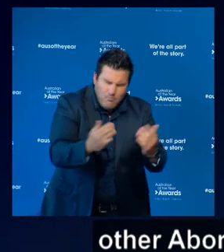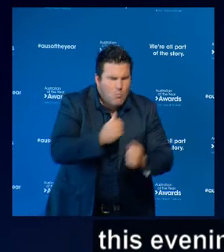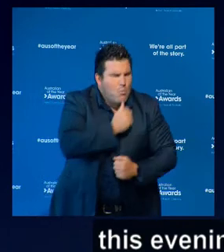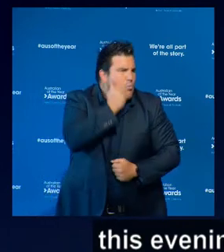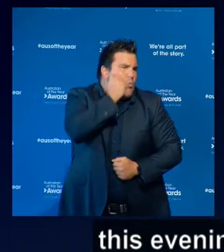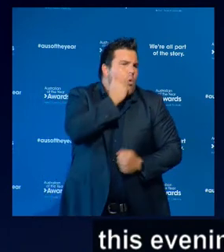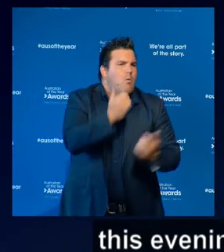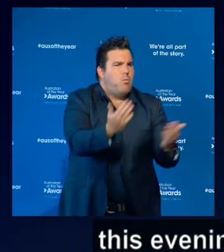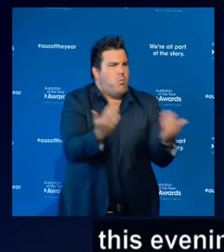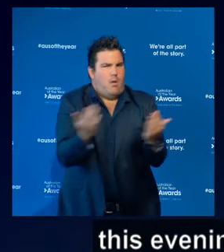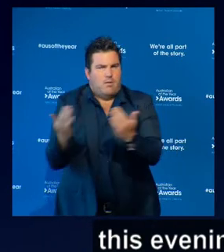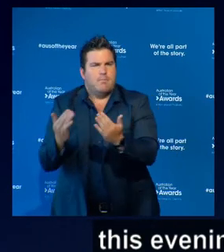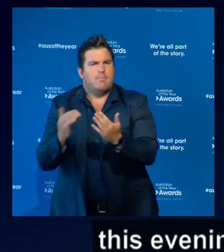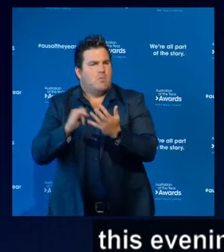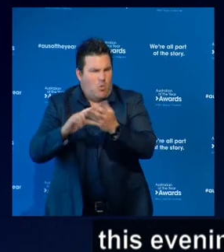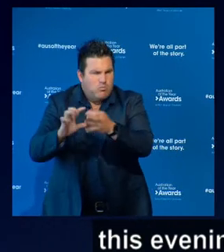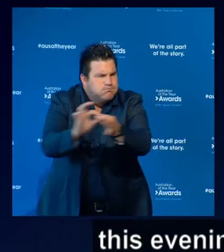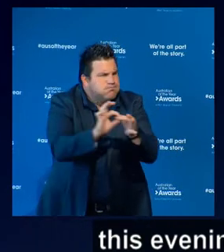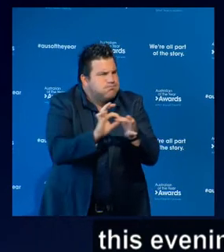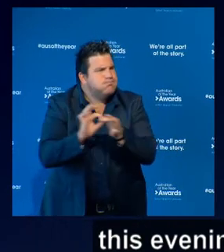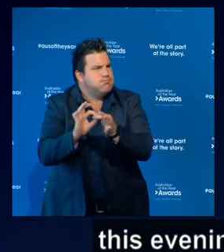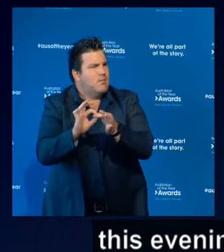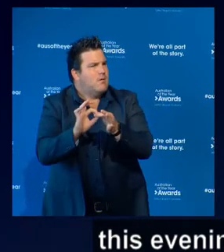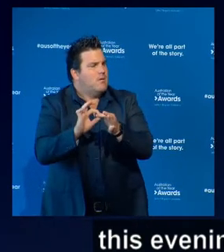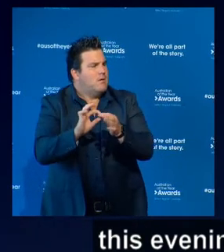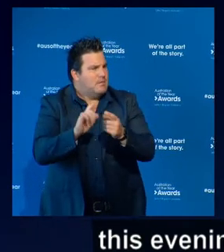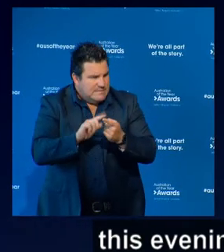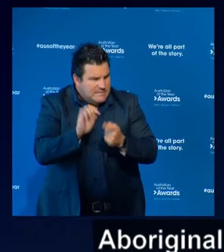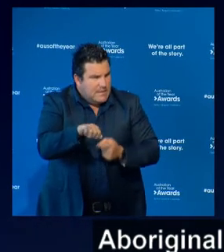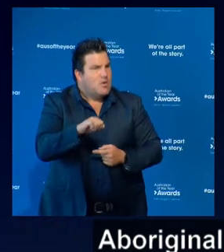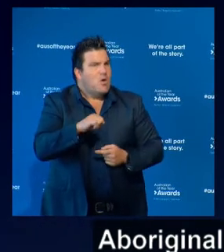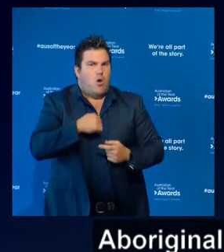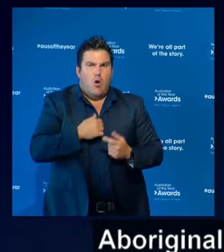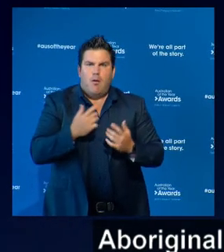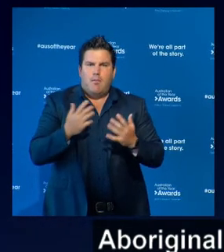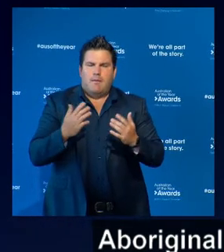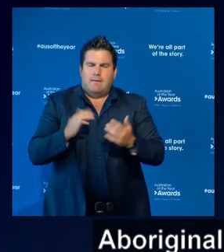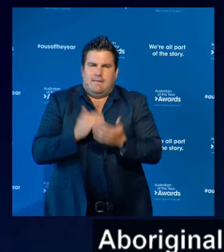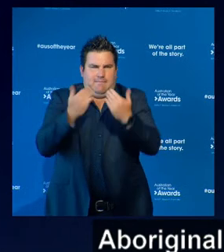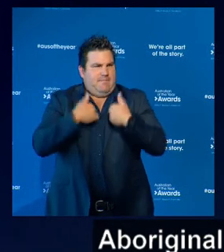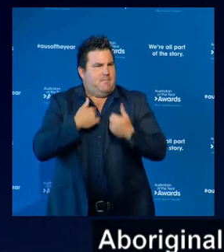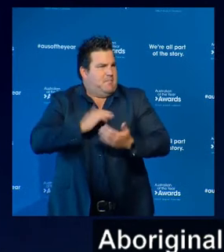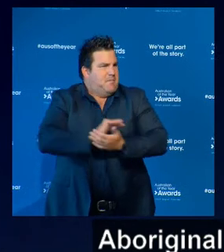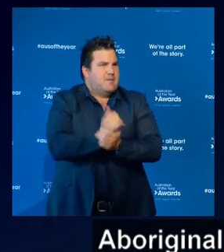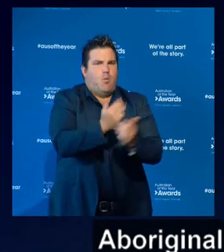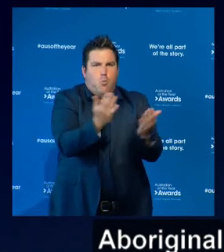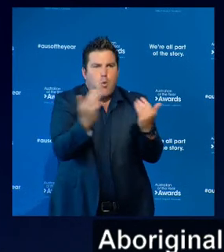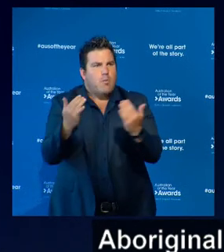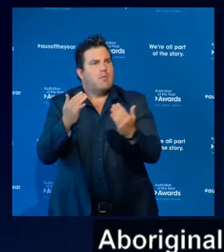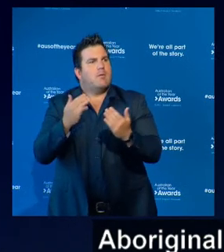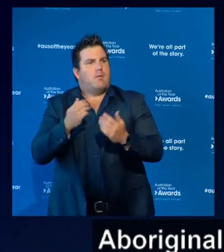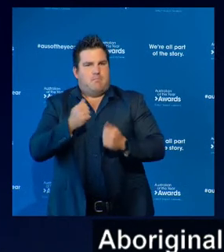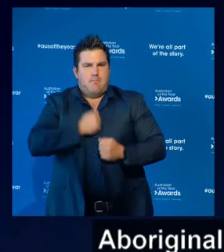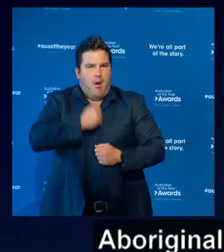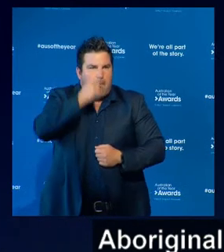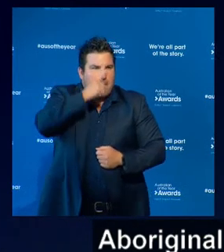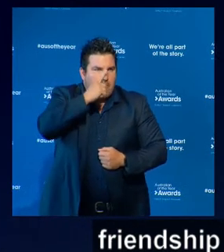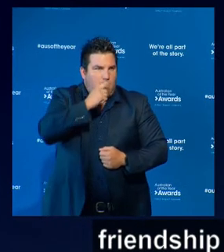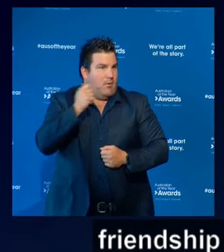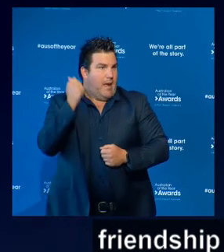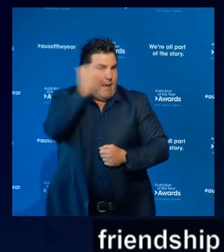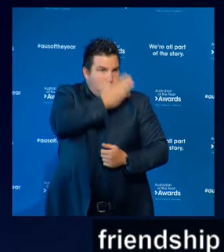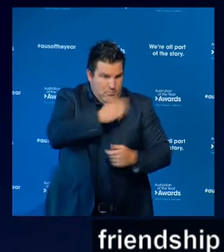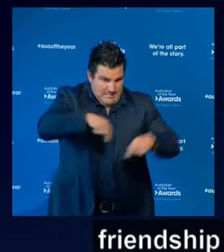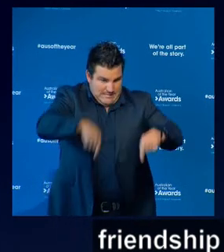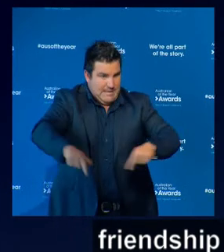and friendship and reconciliation, it gives me great pleasure to welcome you all here this evening on behalf of my people, the traditional owners of the land that